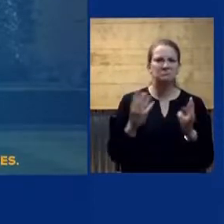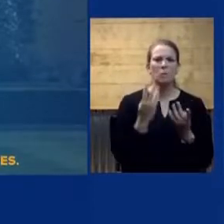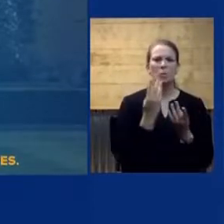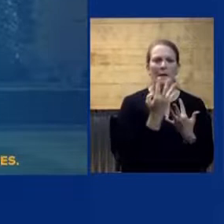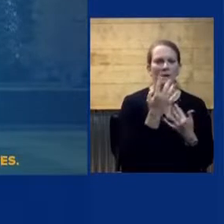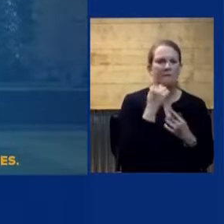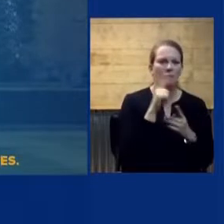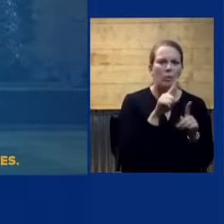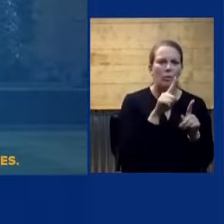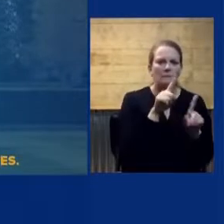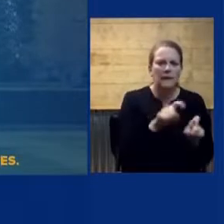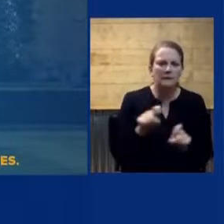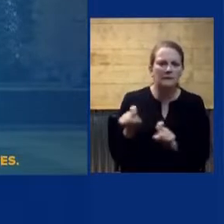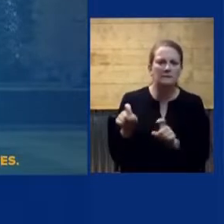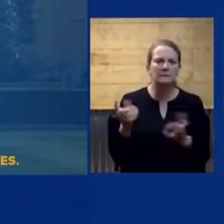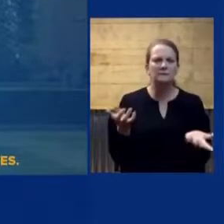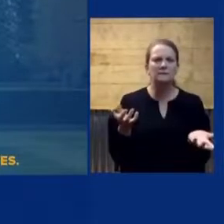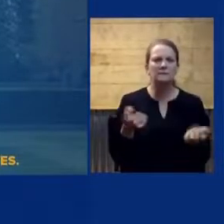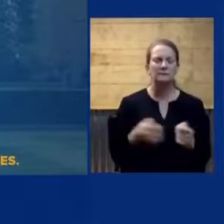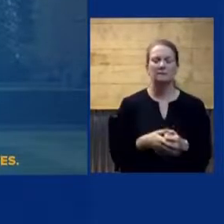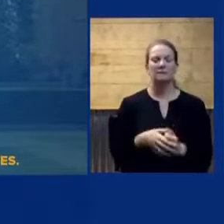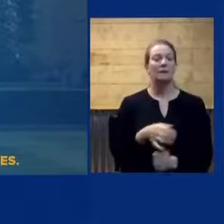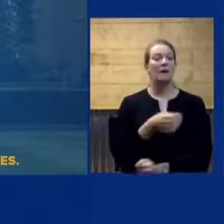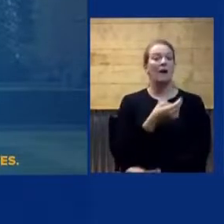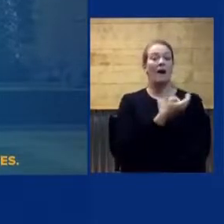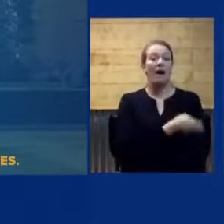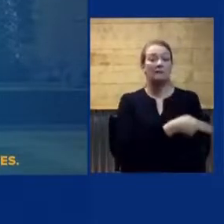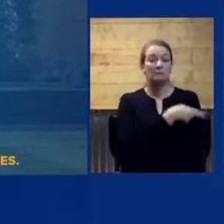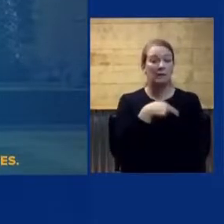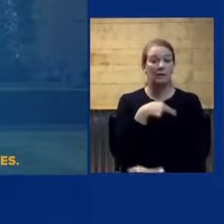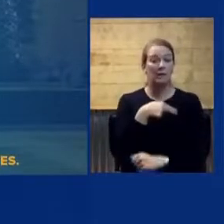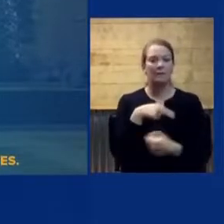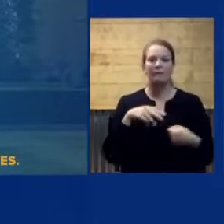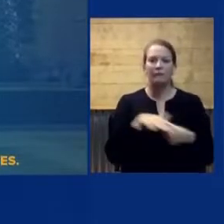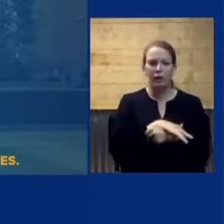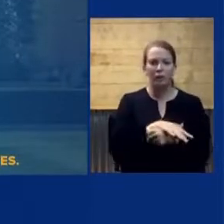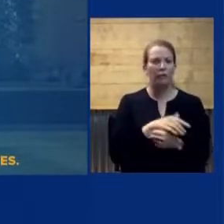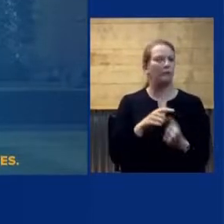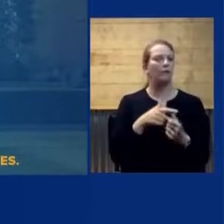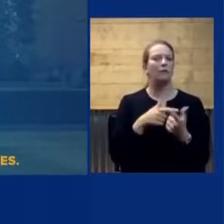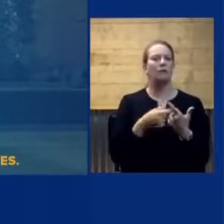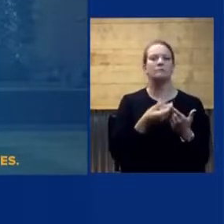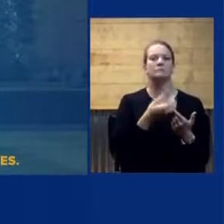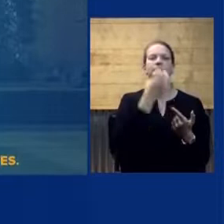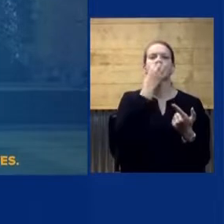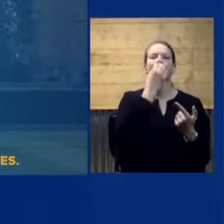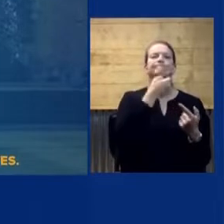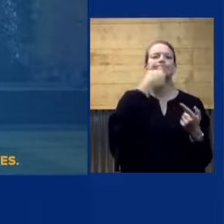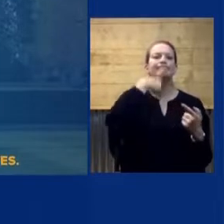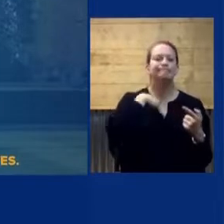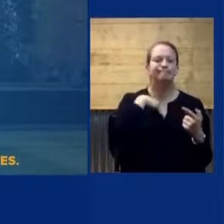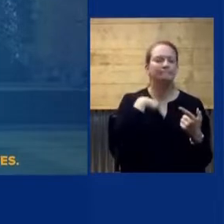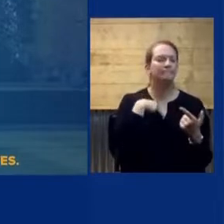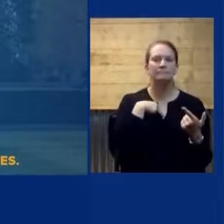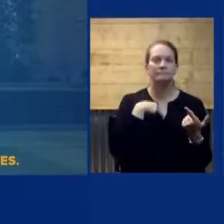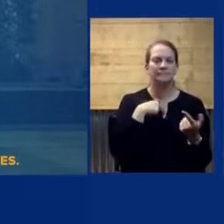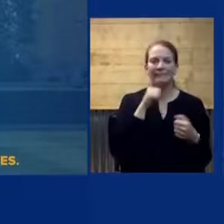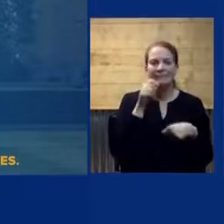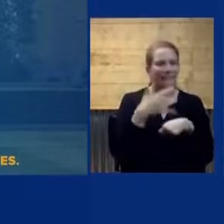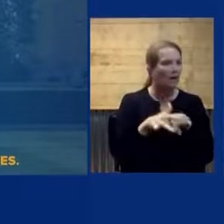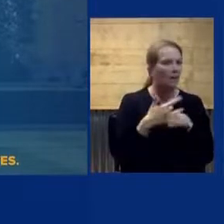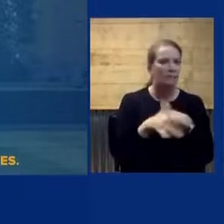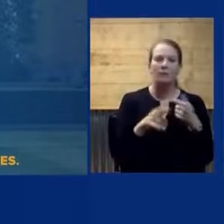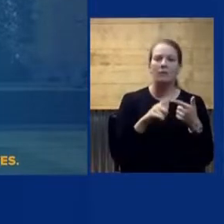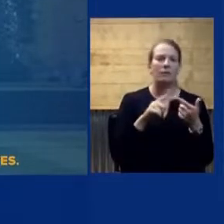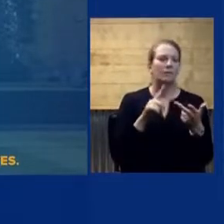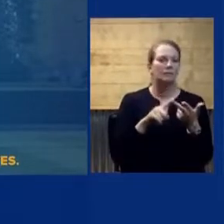talked about overwhelming the hospital capacity. We talked about ventilators. We talked about emergency hospital beds. We talked about that when this